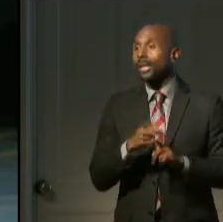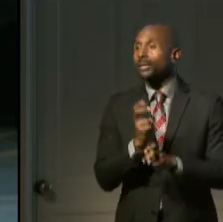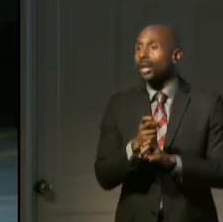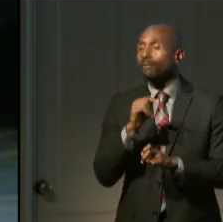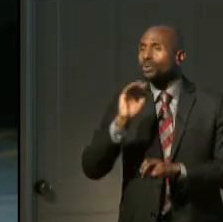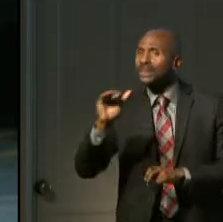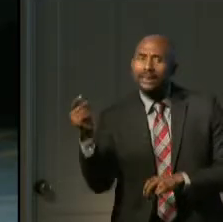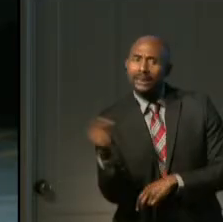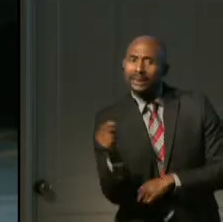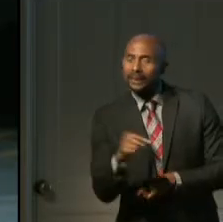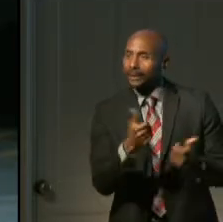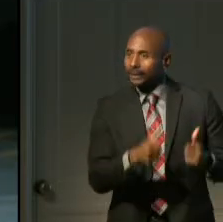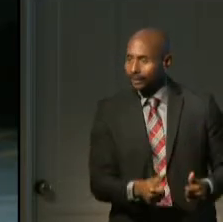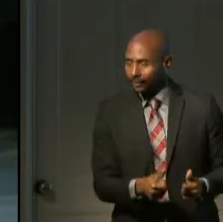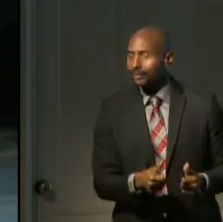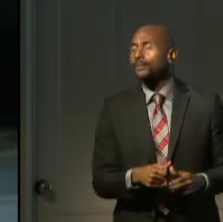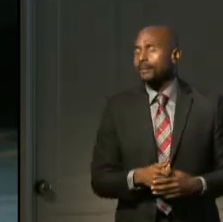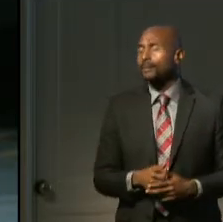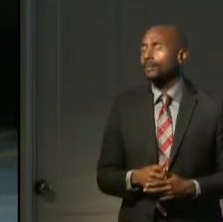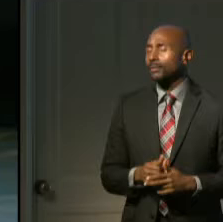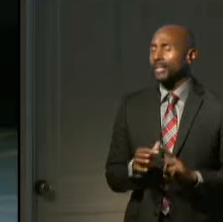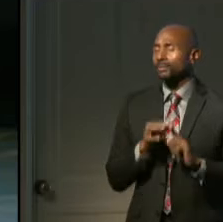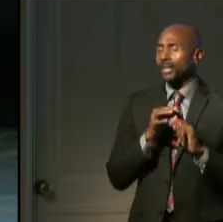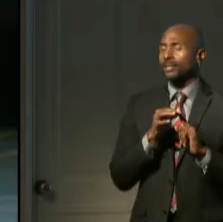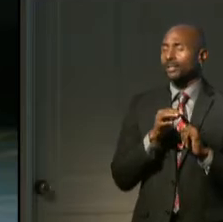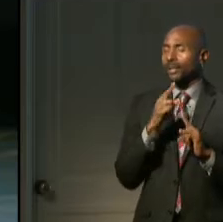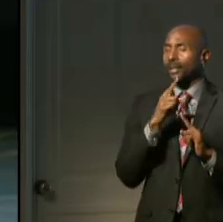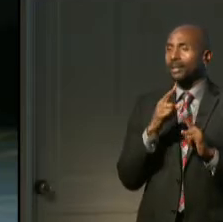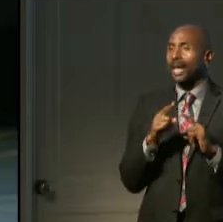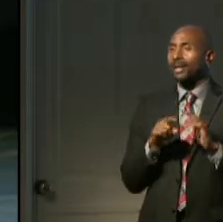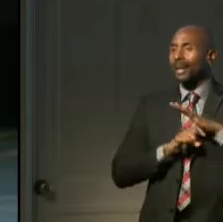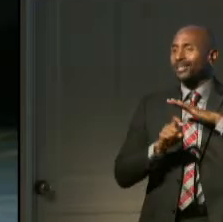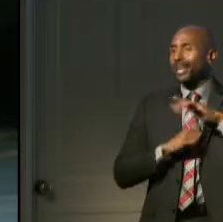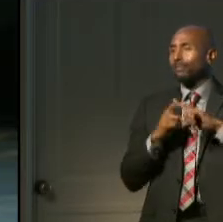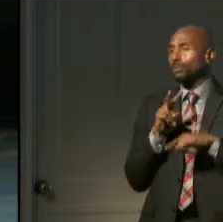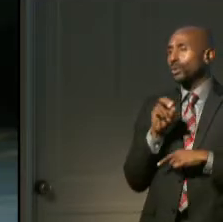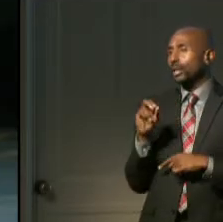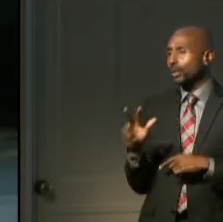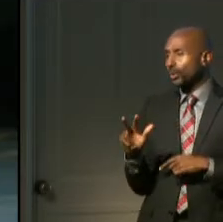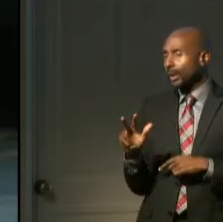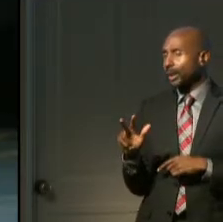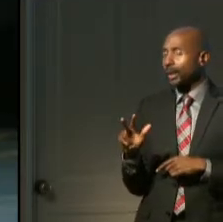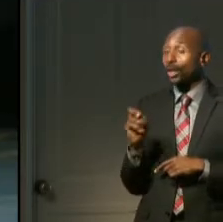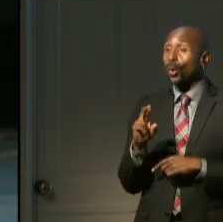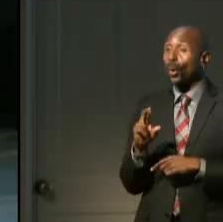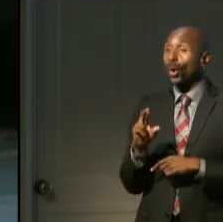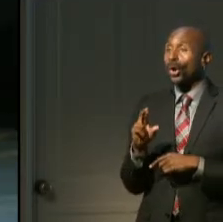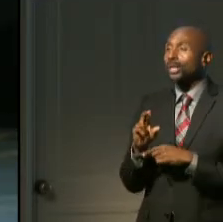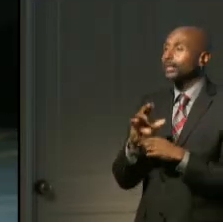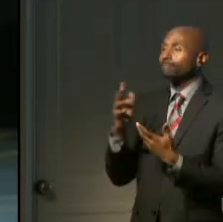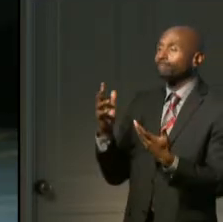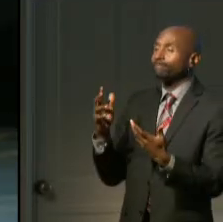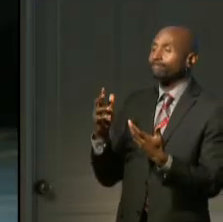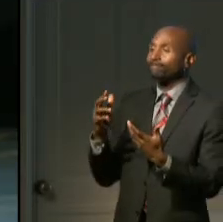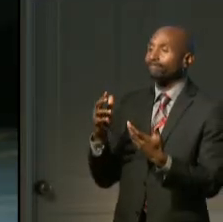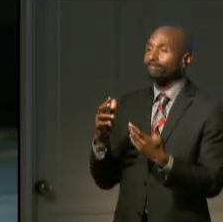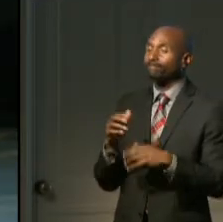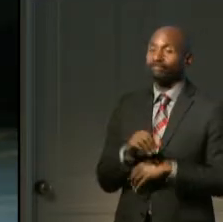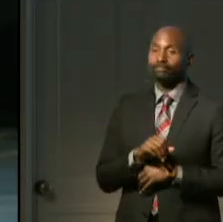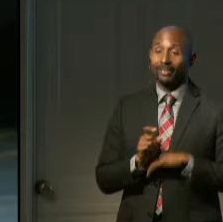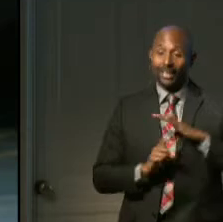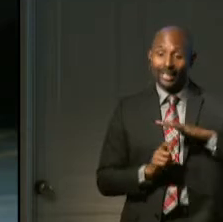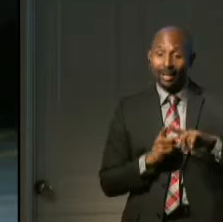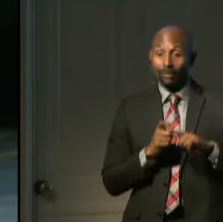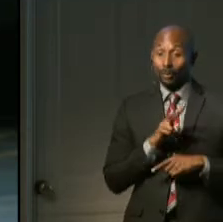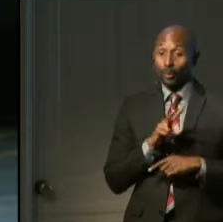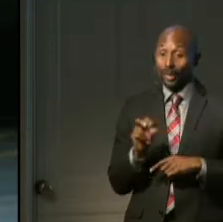those things, especially, so these, a scan from 2003 or a scan from 2003 in